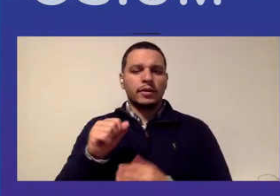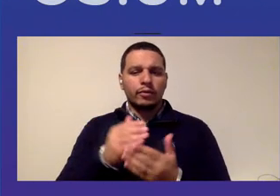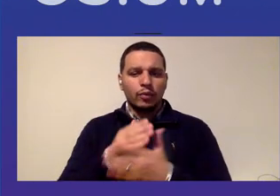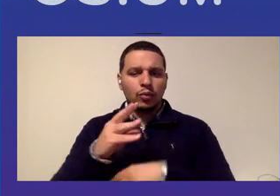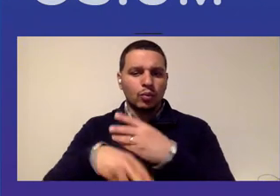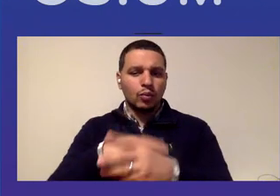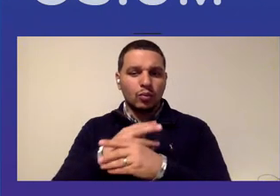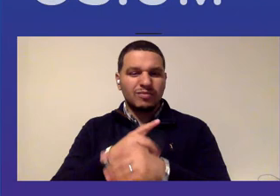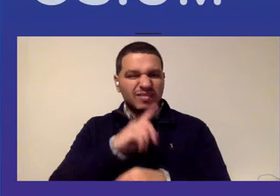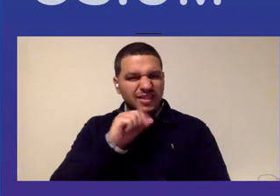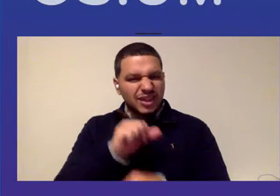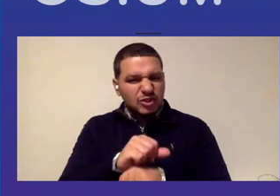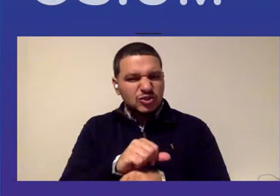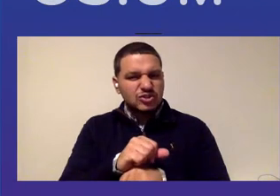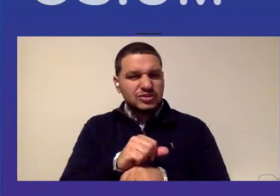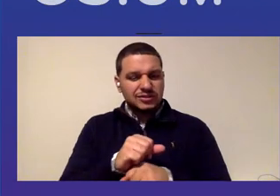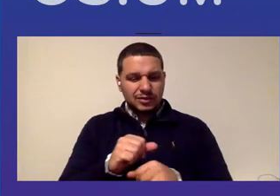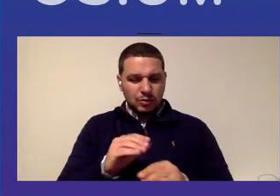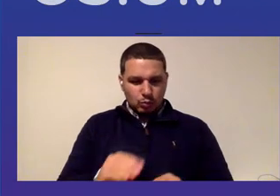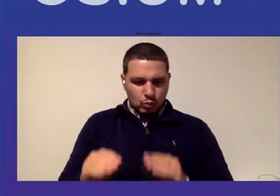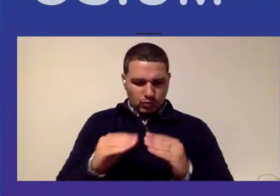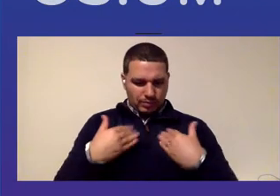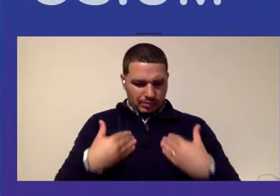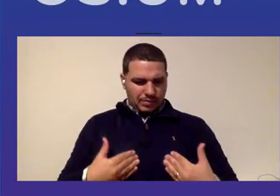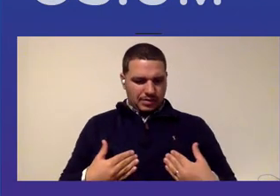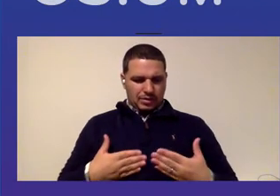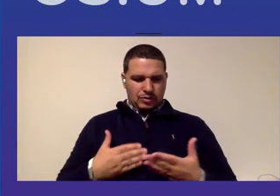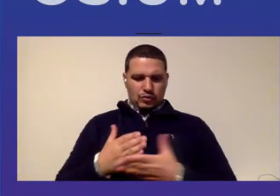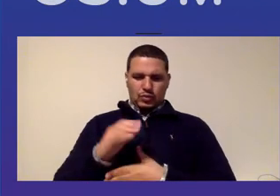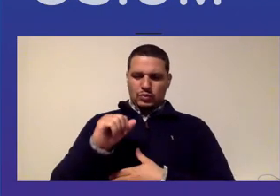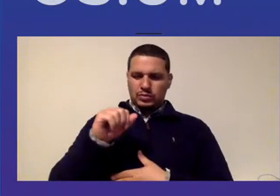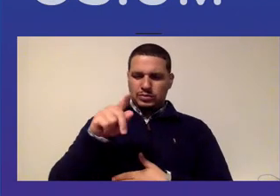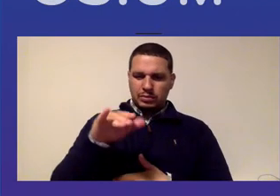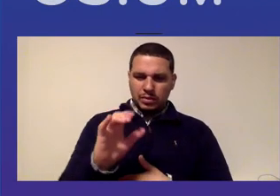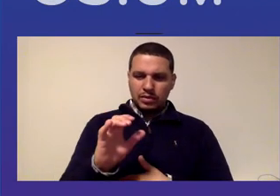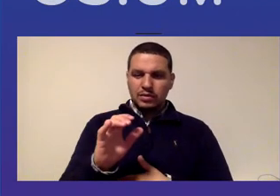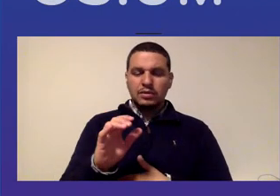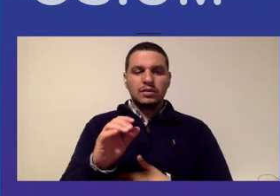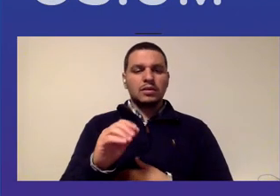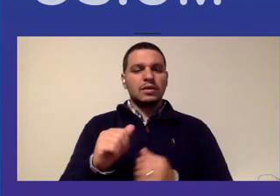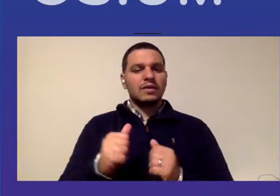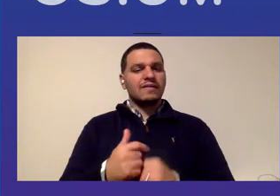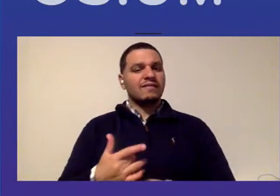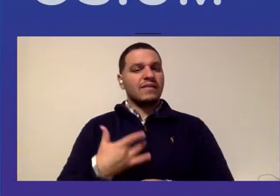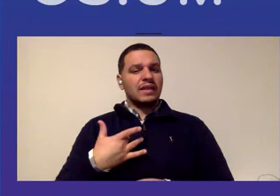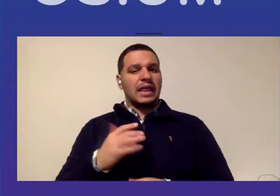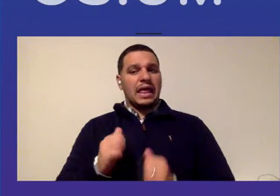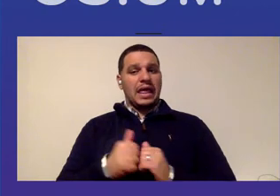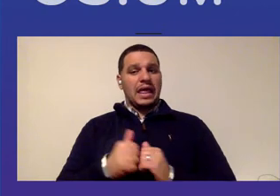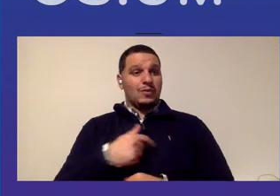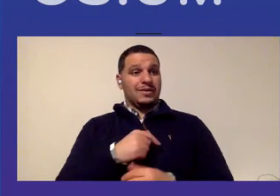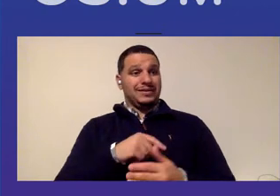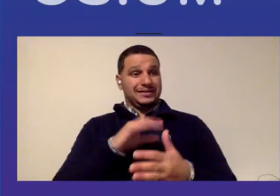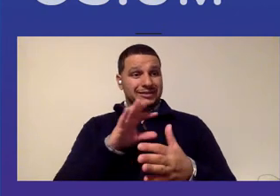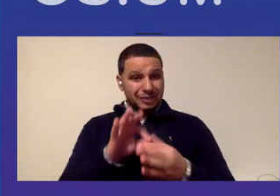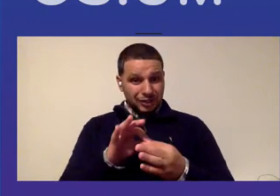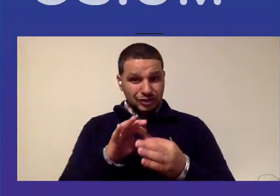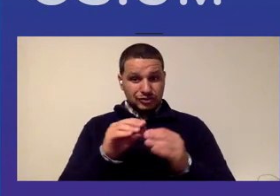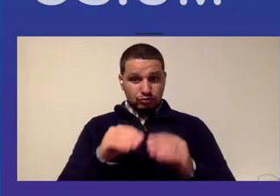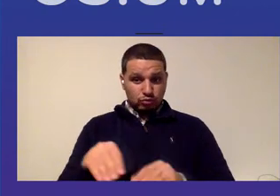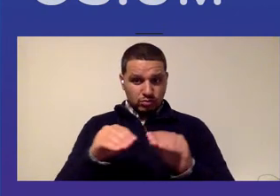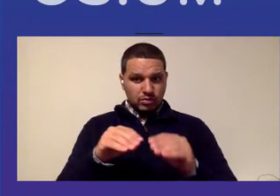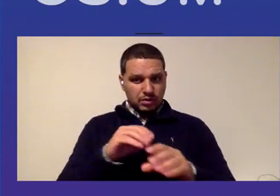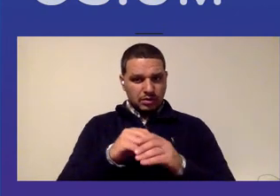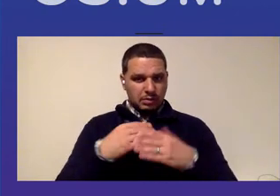new ways of moving our bodies in space and new ways of feeling that are attached to these mobilities and embodied